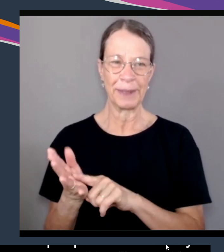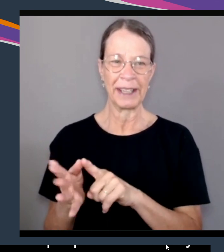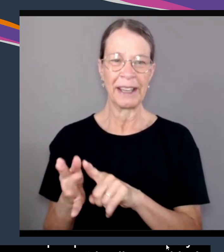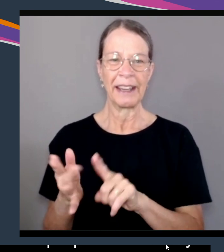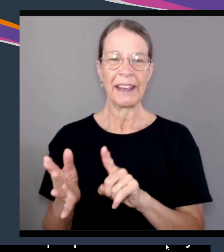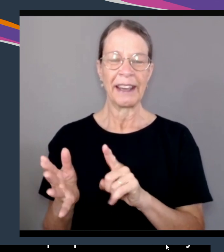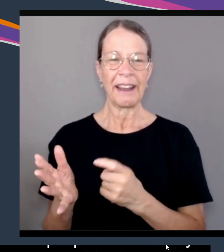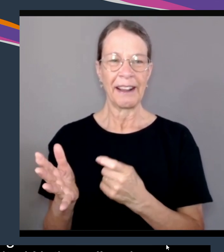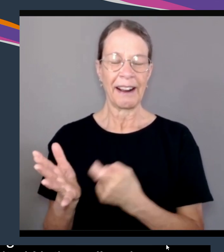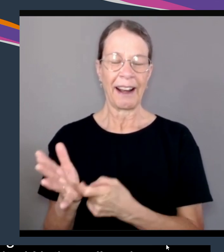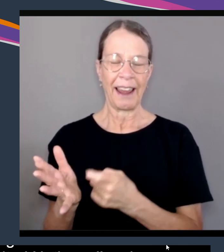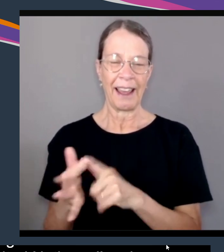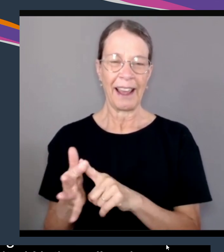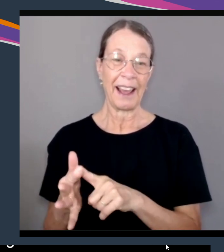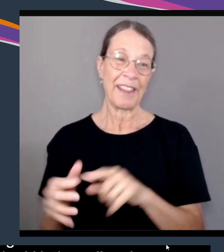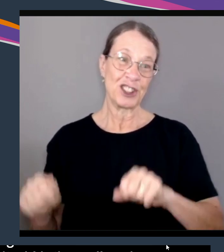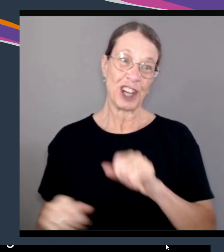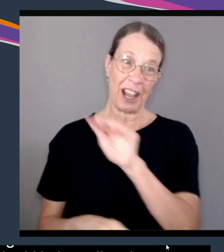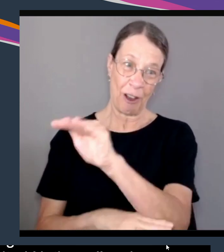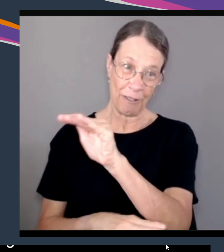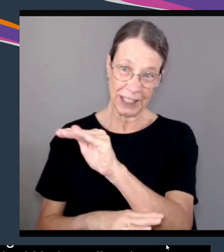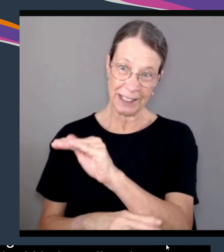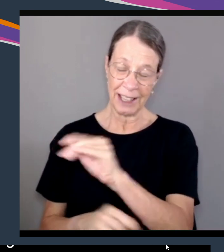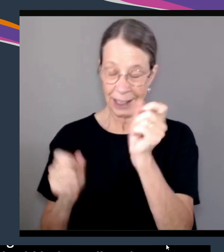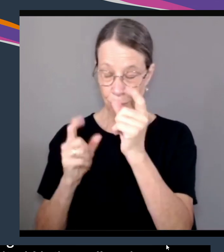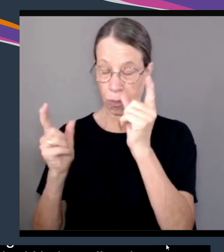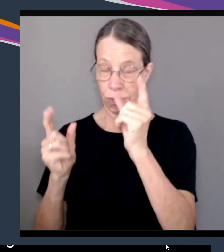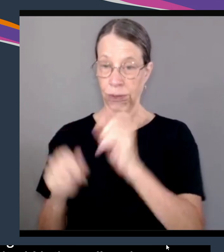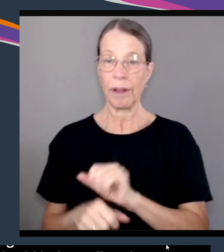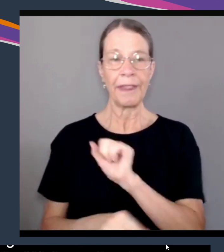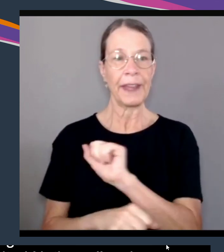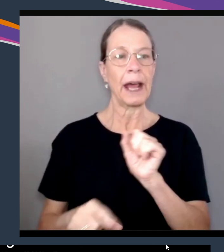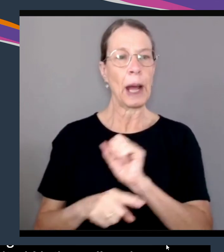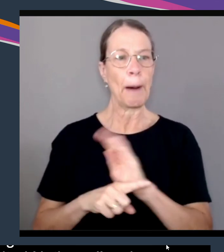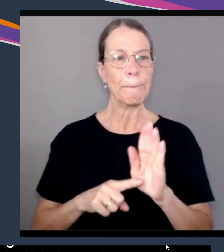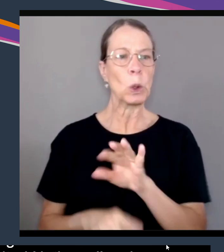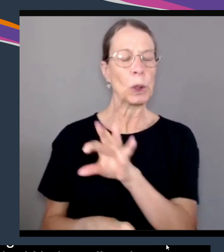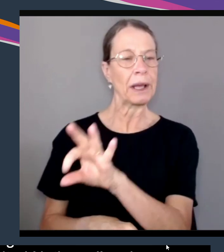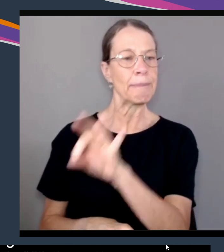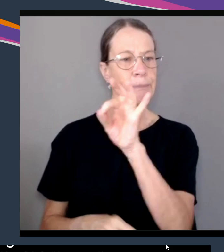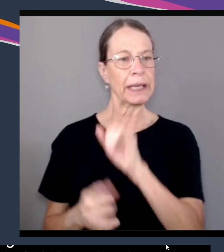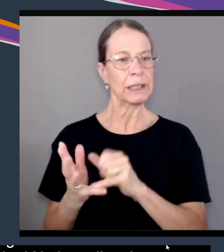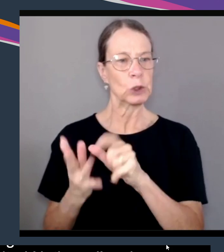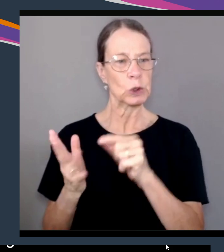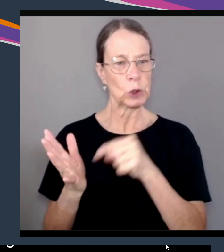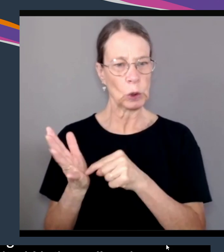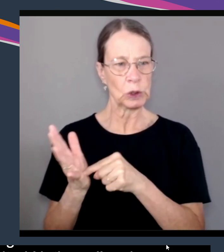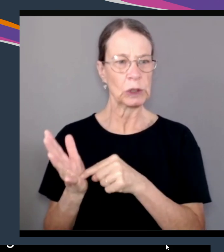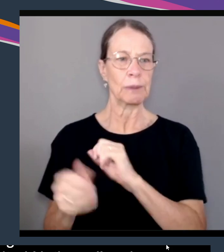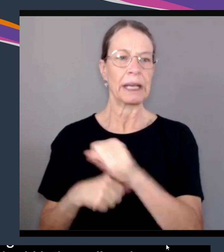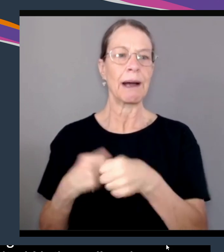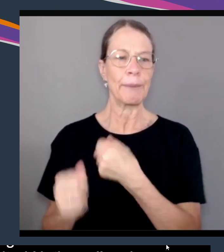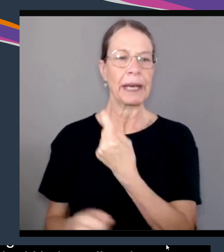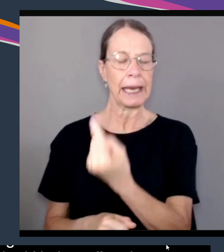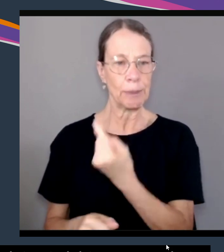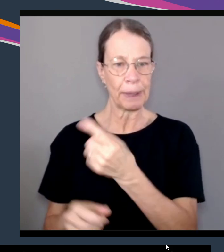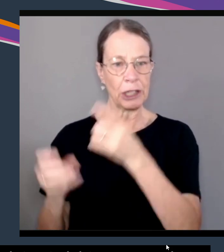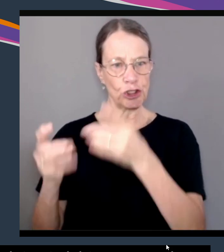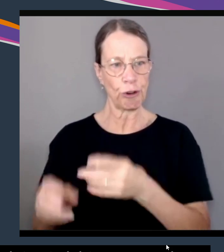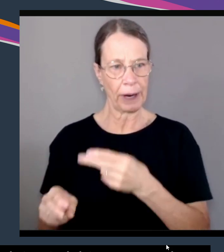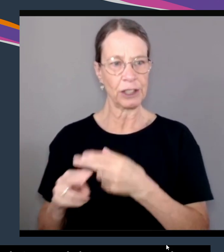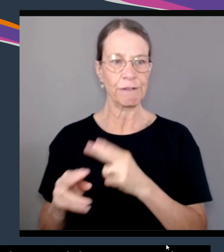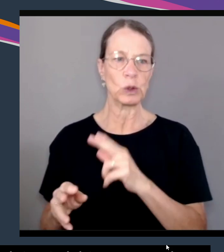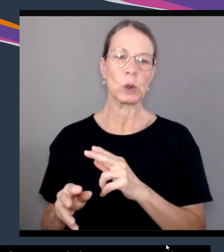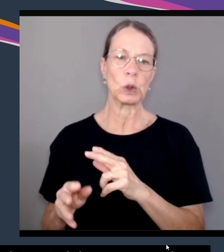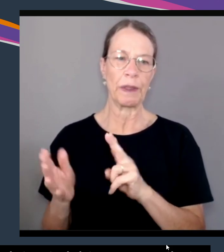board has appointed Scott as an independent director to the National Disability Research Partnership. Scott was